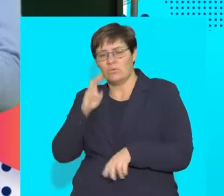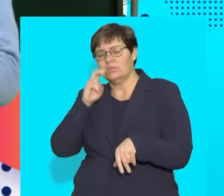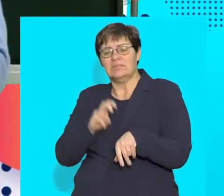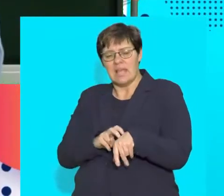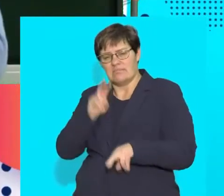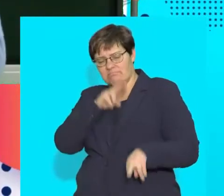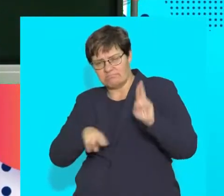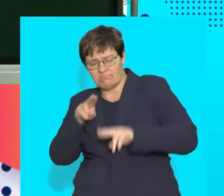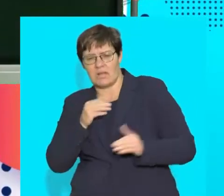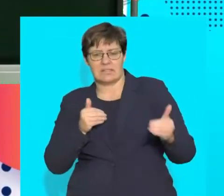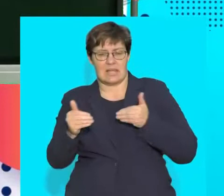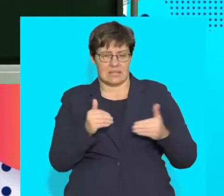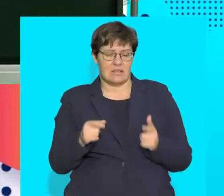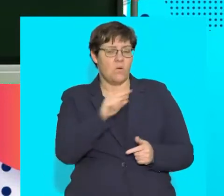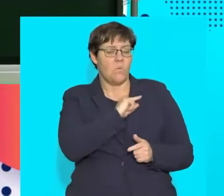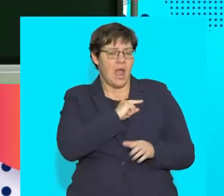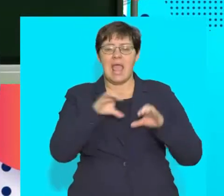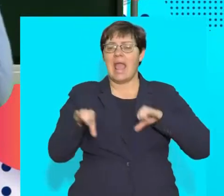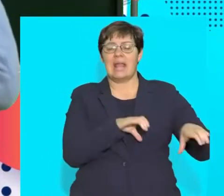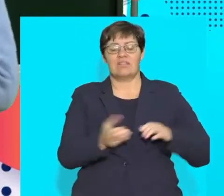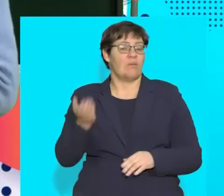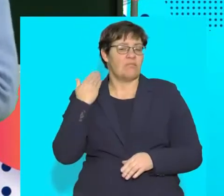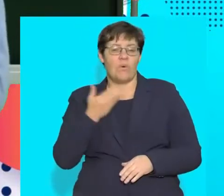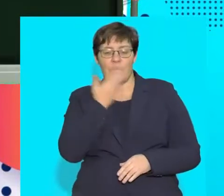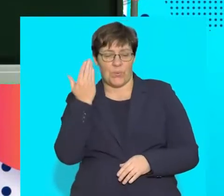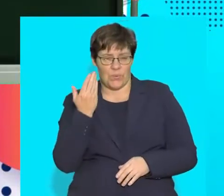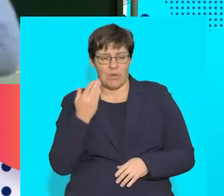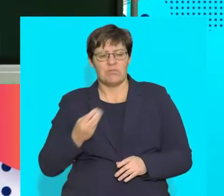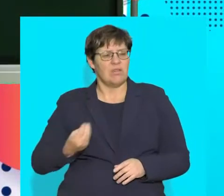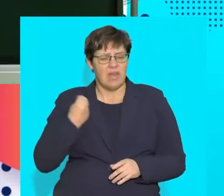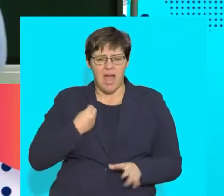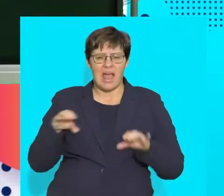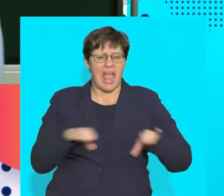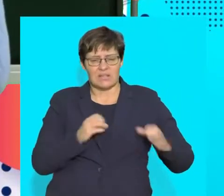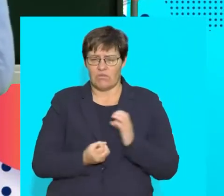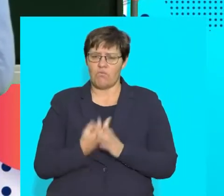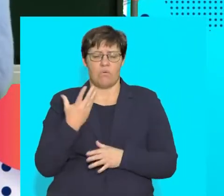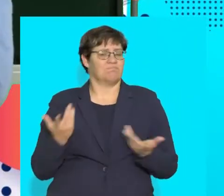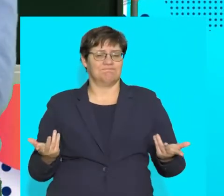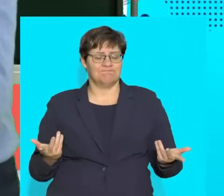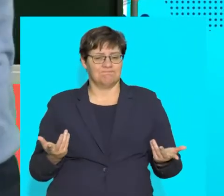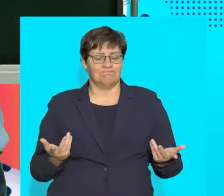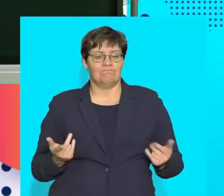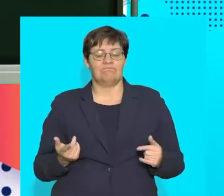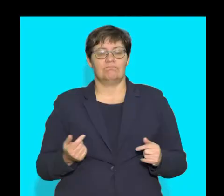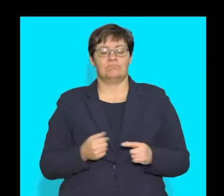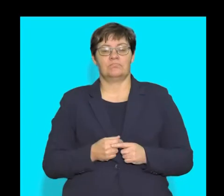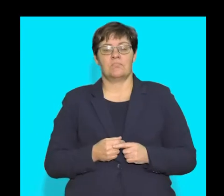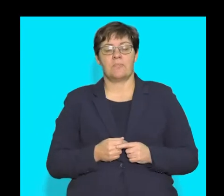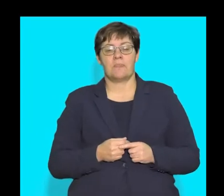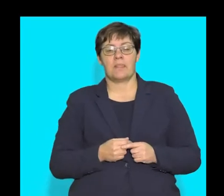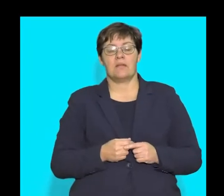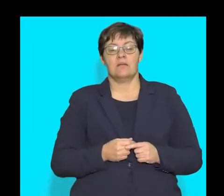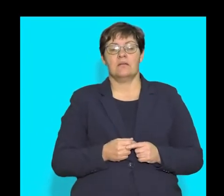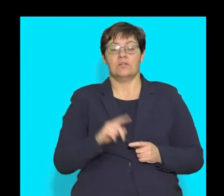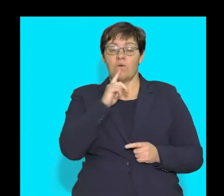to review your diet because you're not as active as you were when you were young and active and growing up. So, depending on